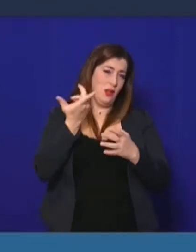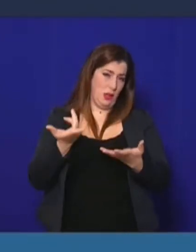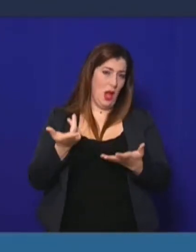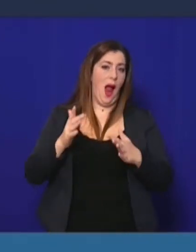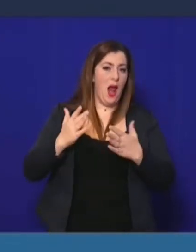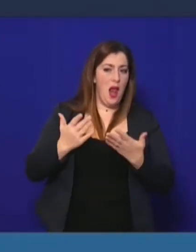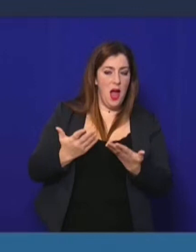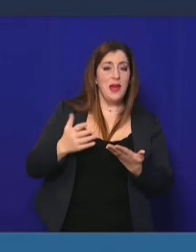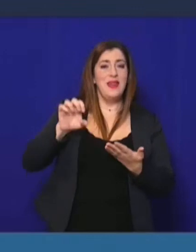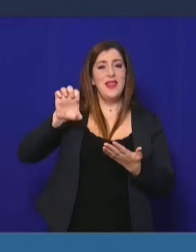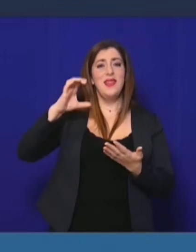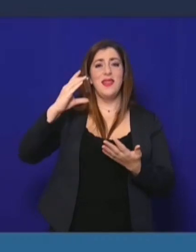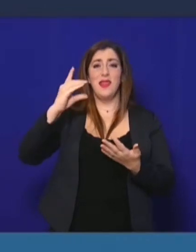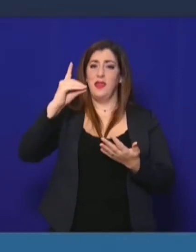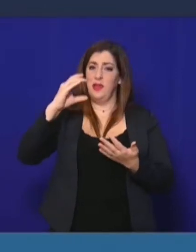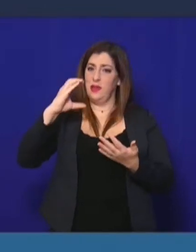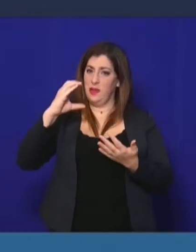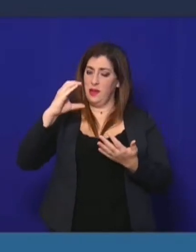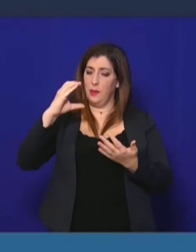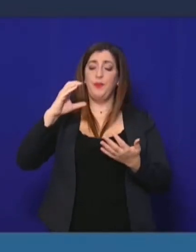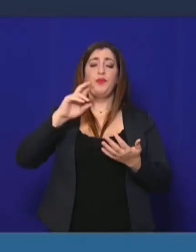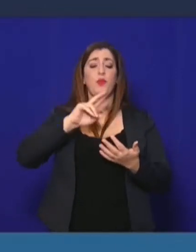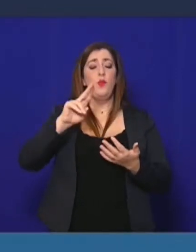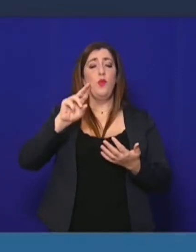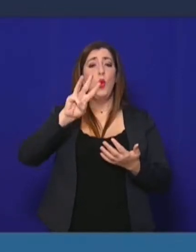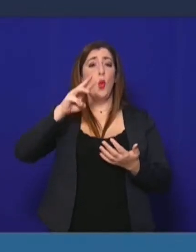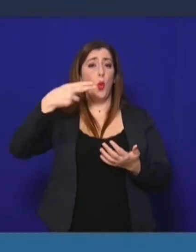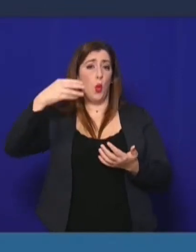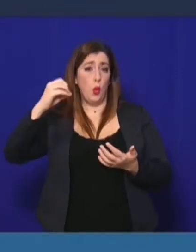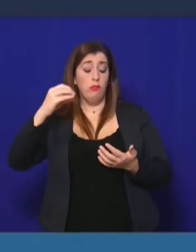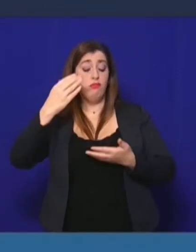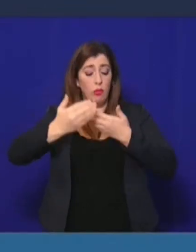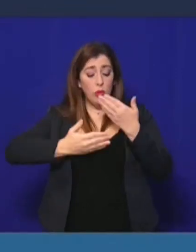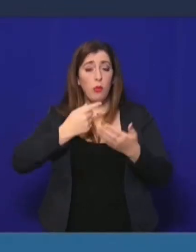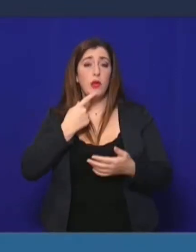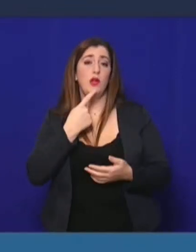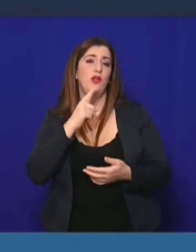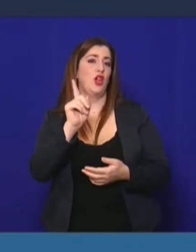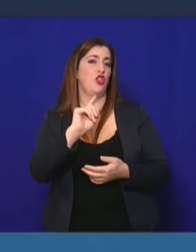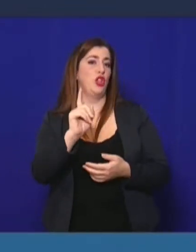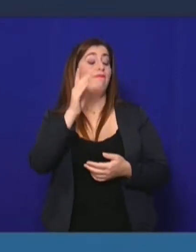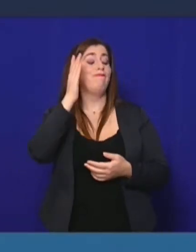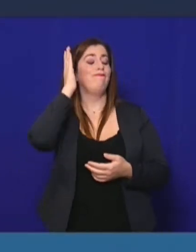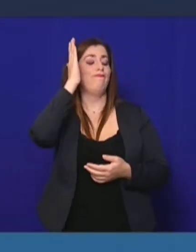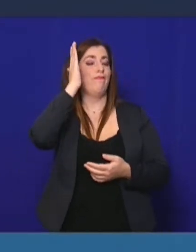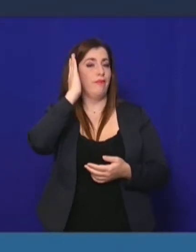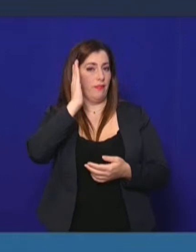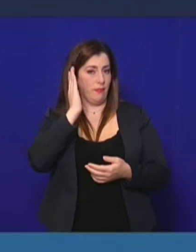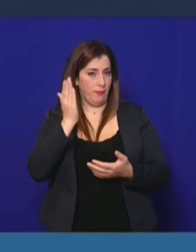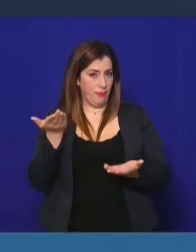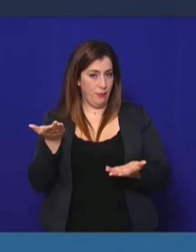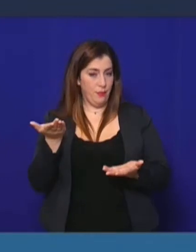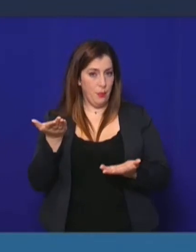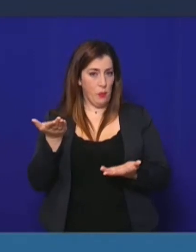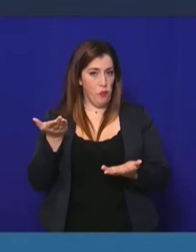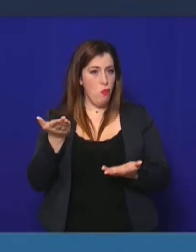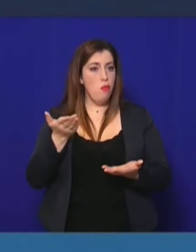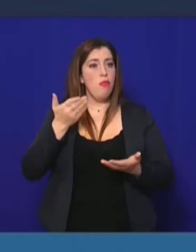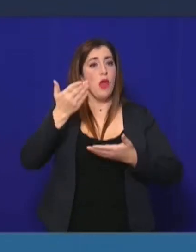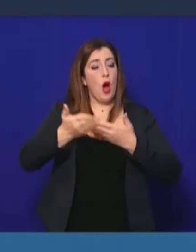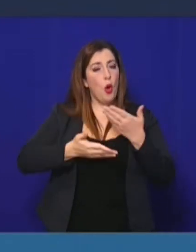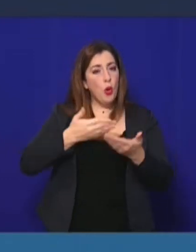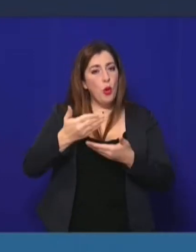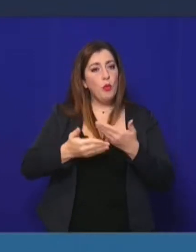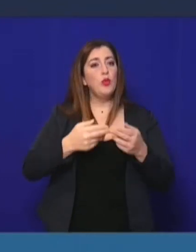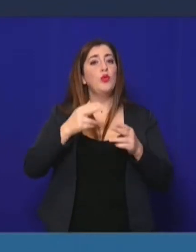l-ECDC, l-awtoritajiet tas-saħħa ta' kull pajjiż jibqgħu jappellaw u anke aħna biex nibqgħu għaddejjin bil-mezzi ta'